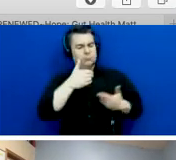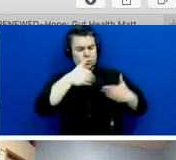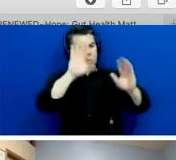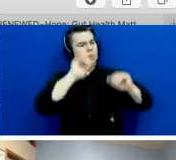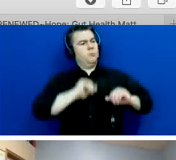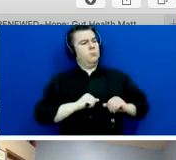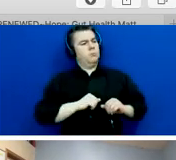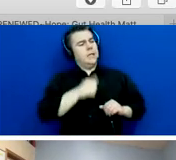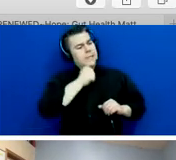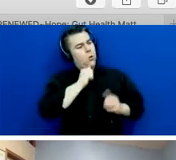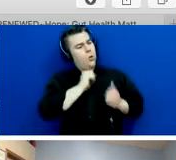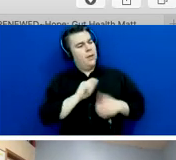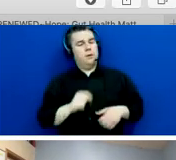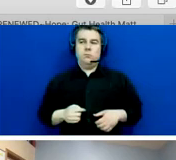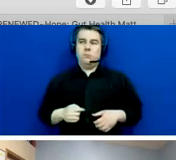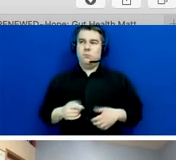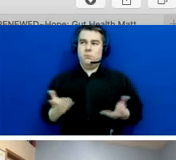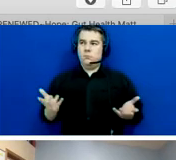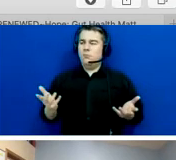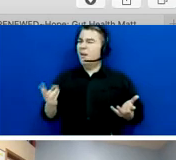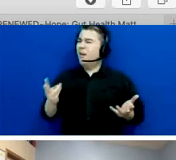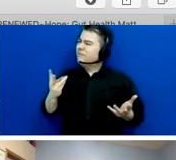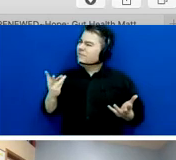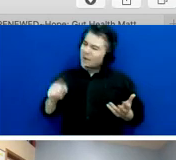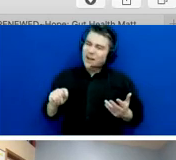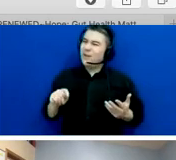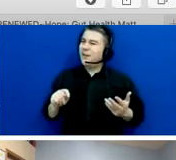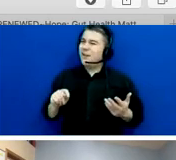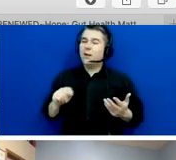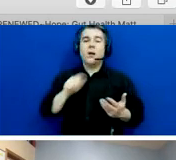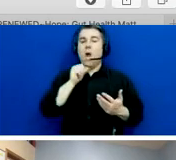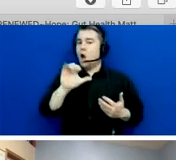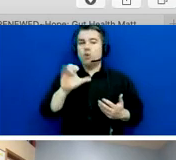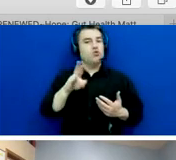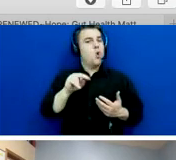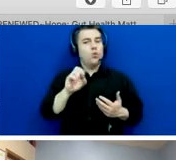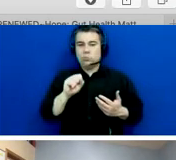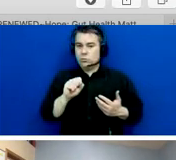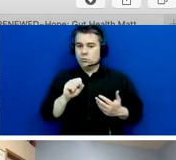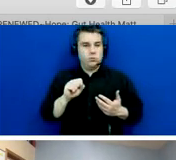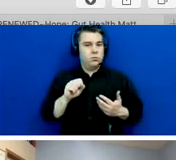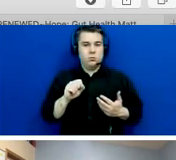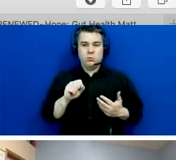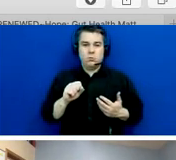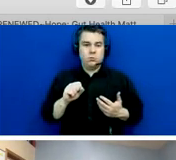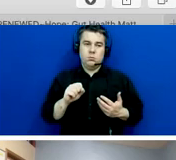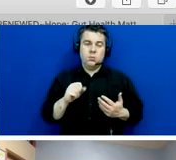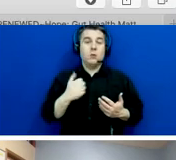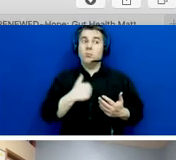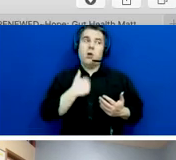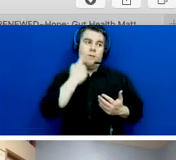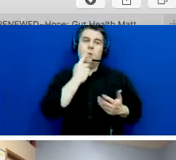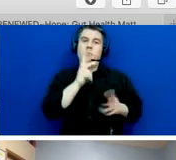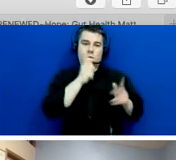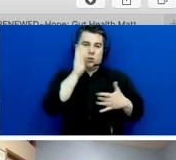deal with it. And it was like, wait, what? They looked, it's not Crohn's, which is an autoimmune, and I feel for anybody, but it had